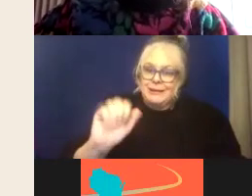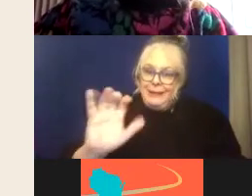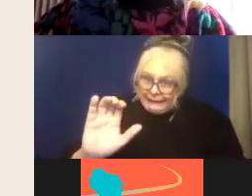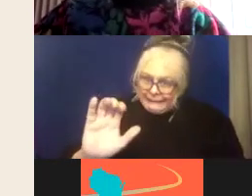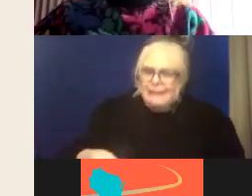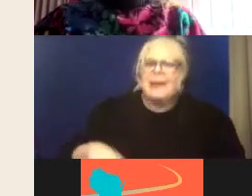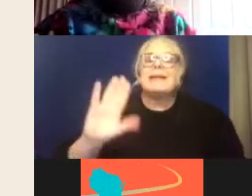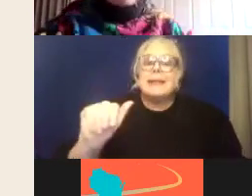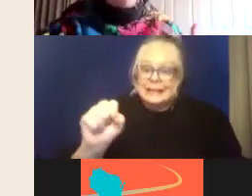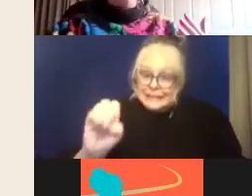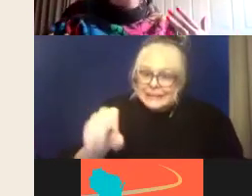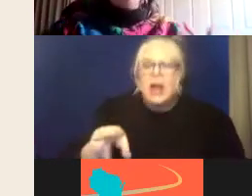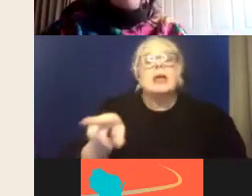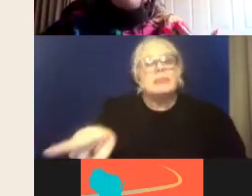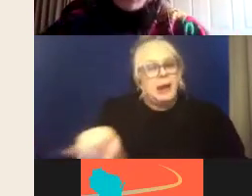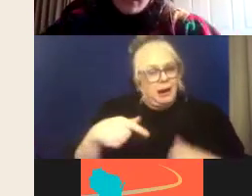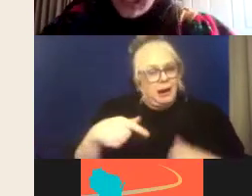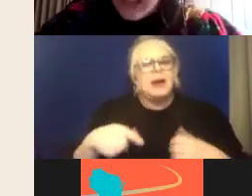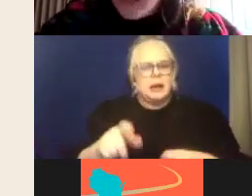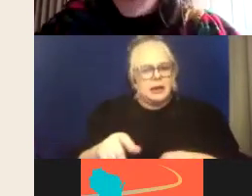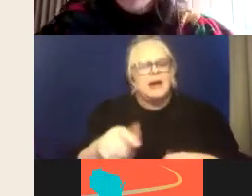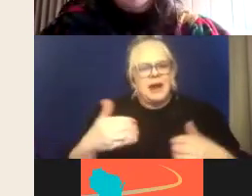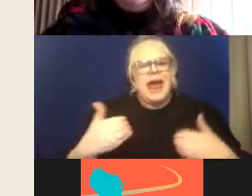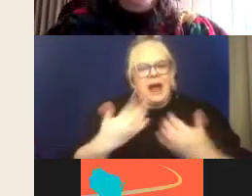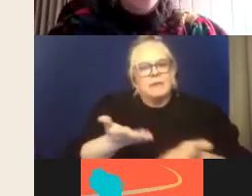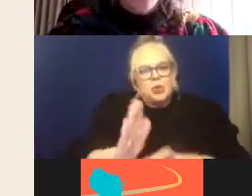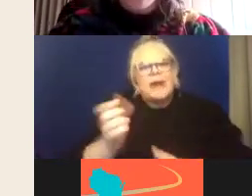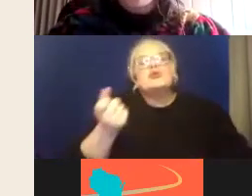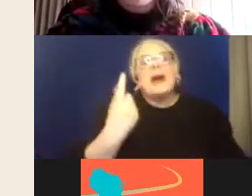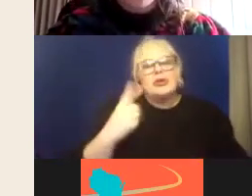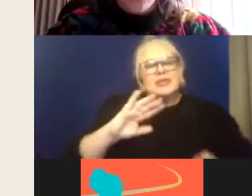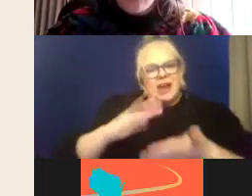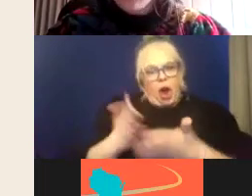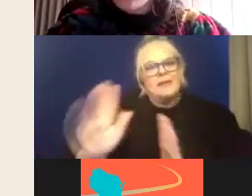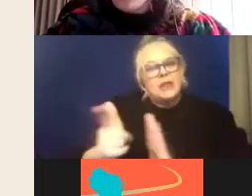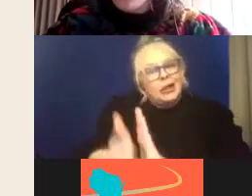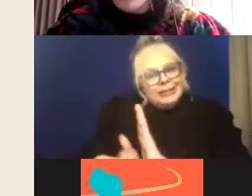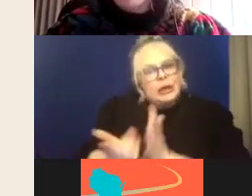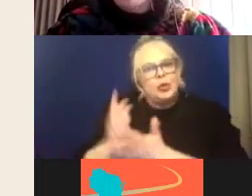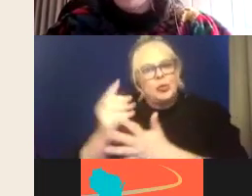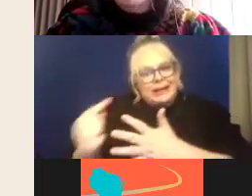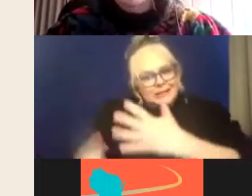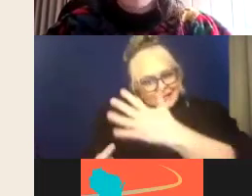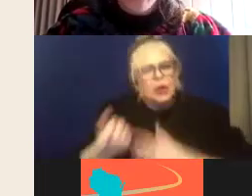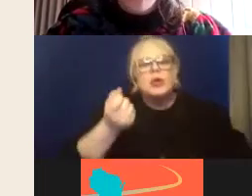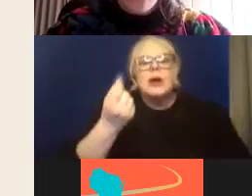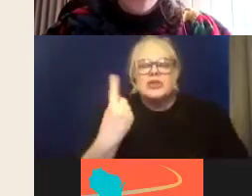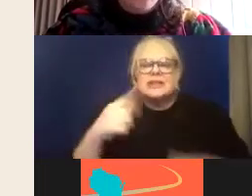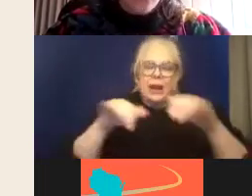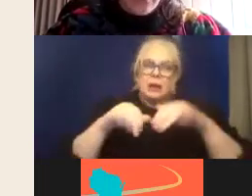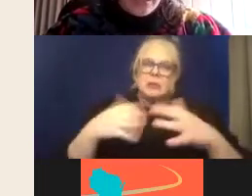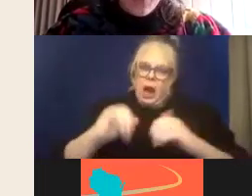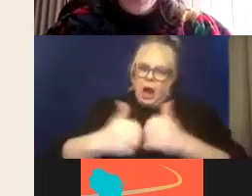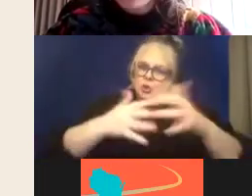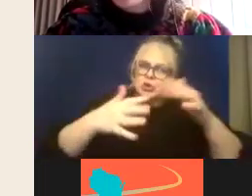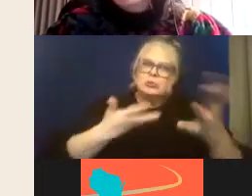navigate the criminal justice system piece of these cases. These are system-based specialized specialists that collaborate with